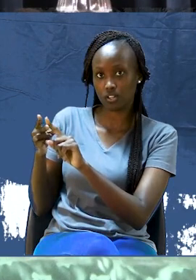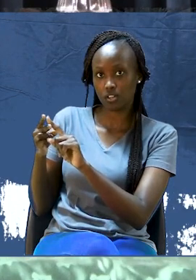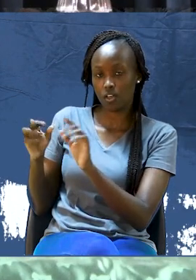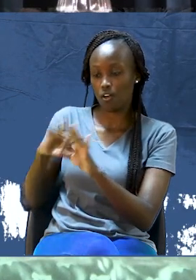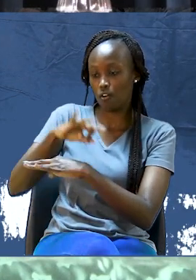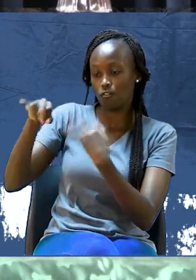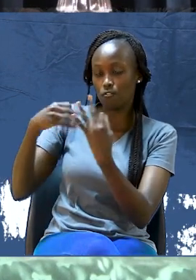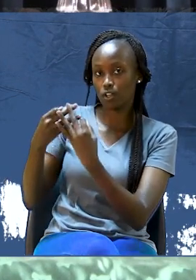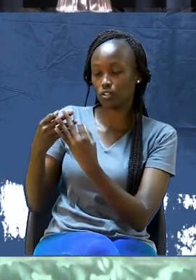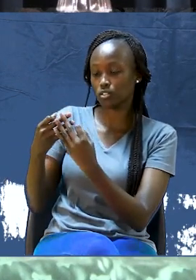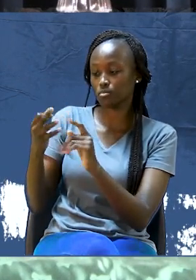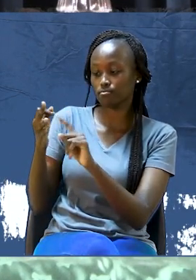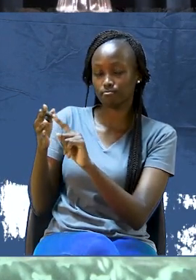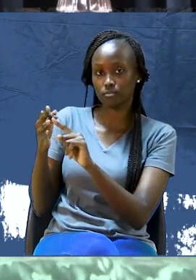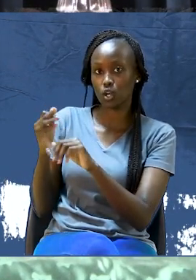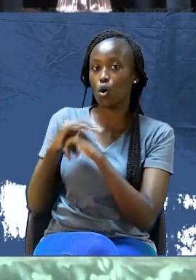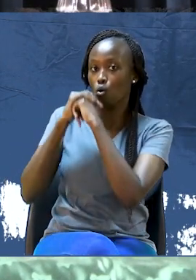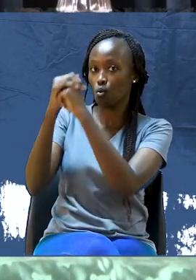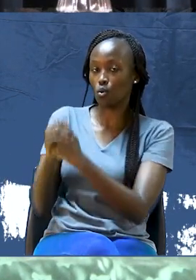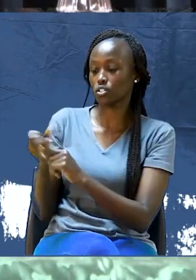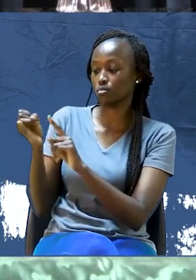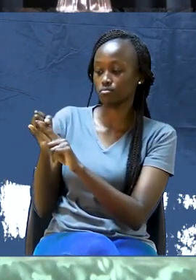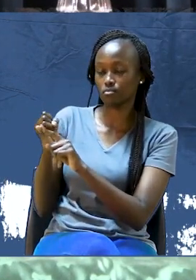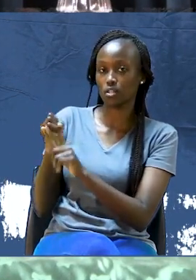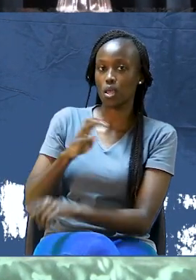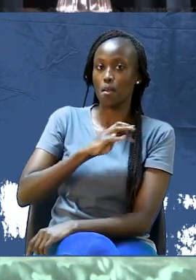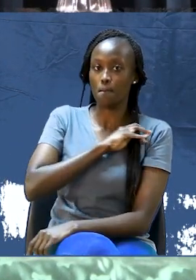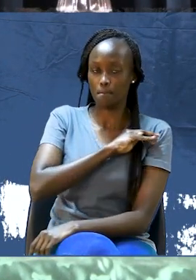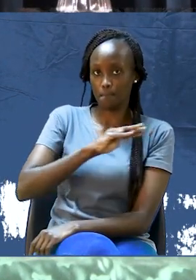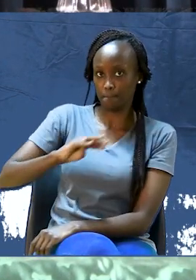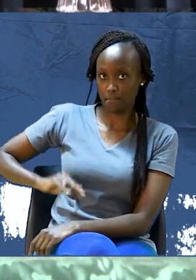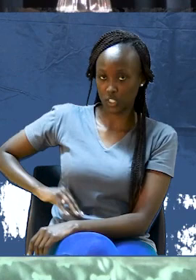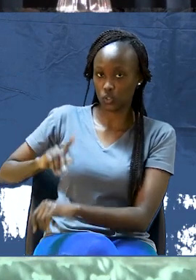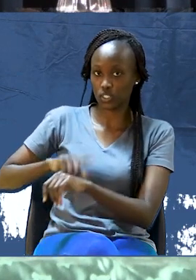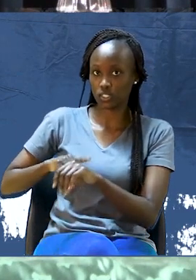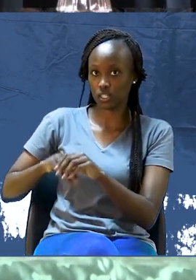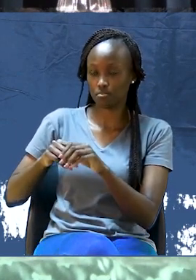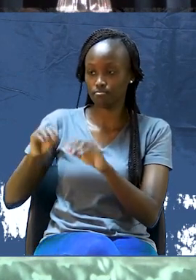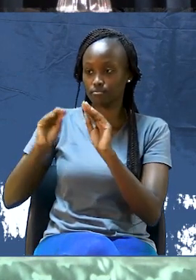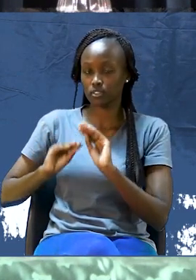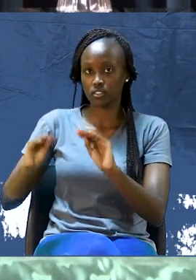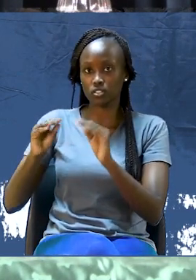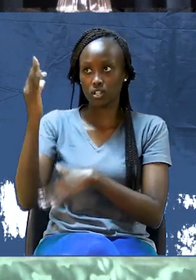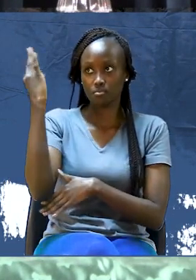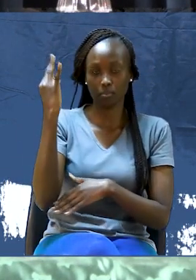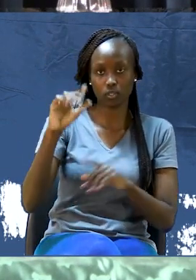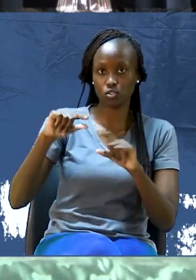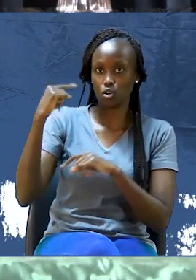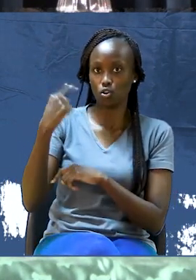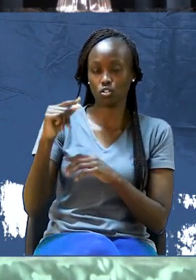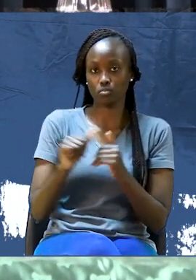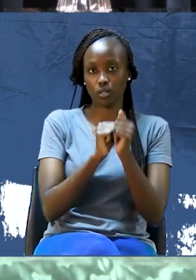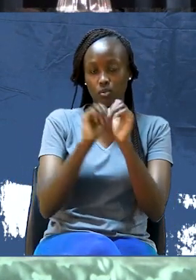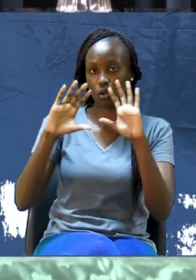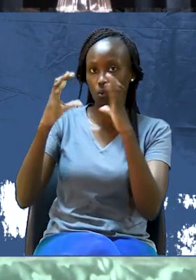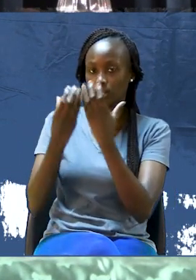talk to him in prayer and in songs of worship, and mission as we speak to the world and share the gospel with them.